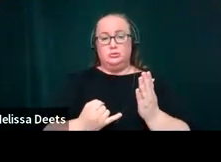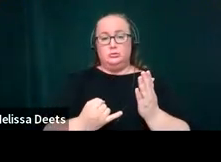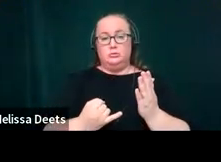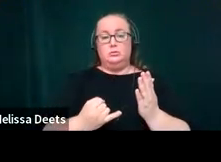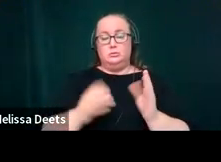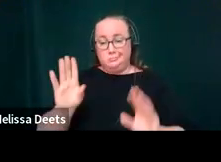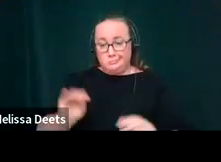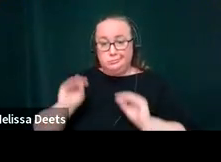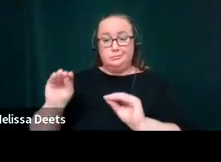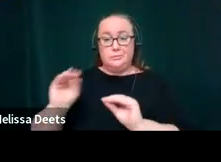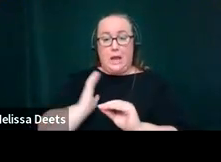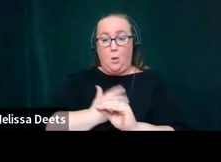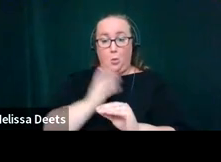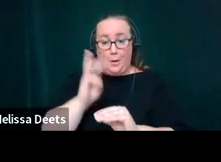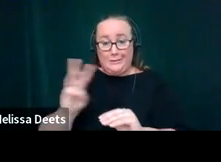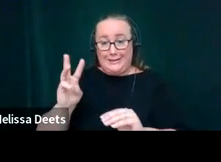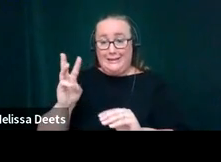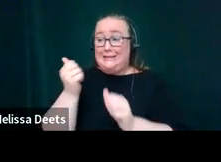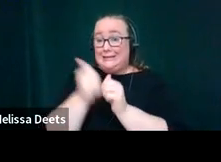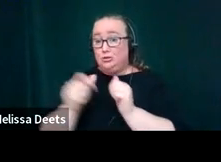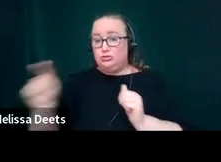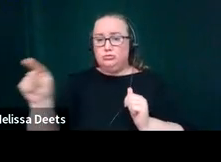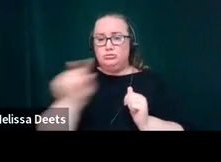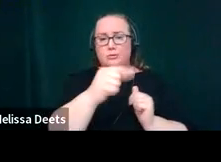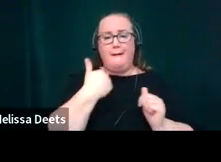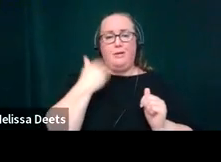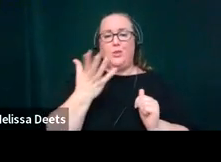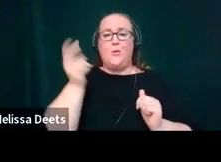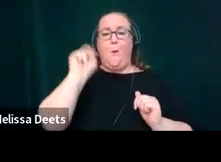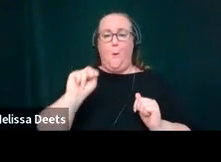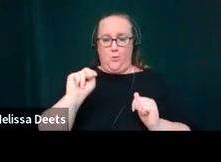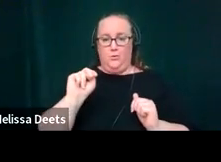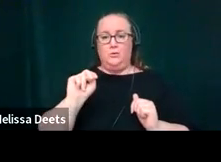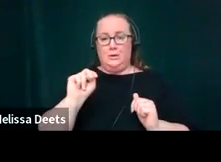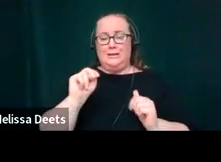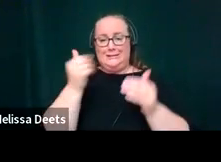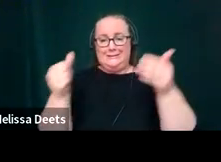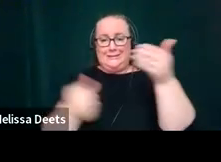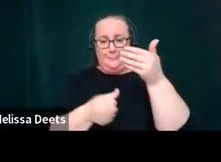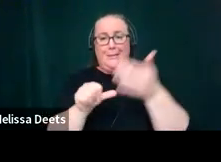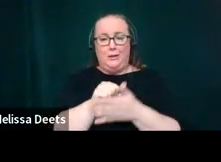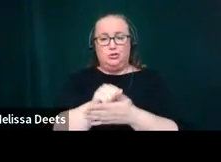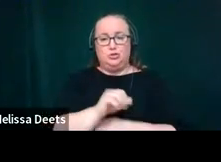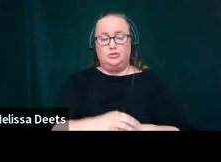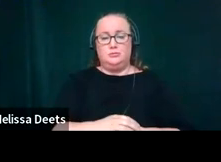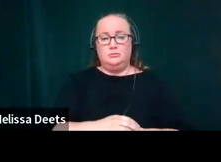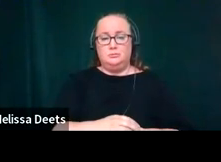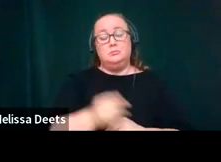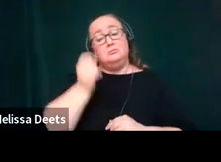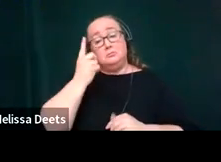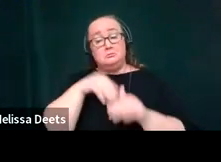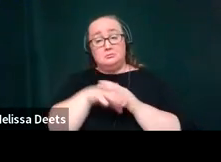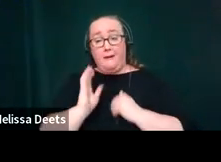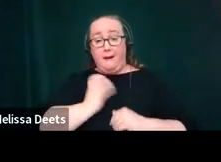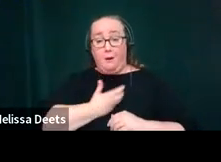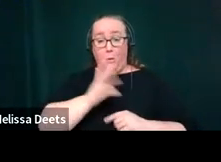our website, and each artist has his or her sub-page. When you go on the website, you can